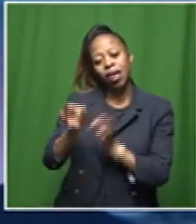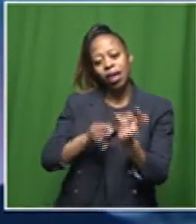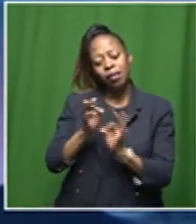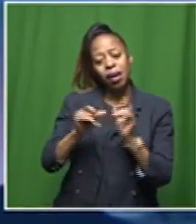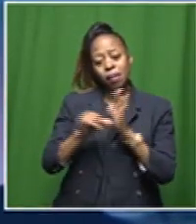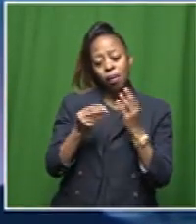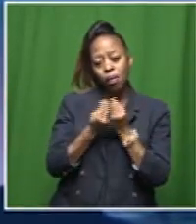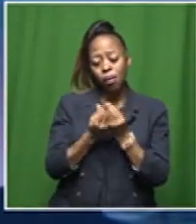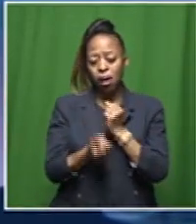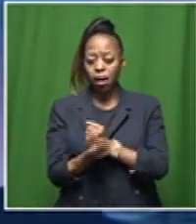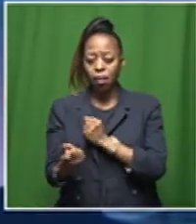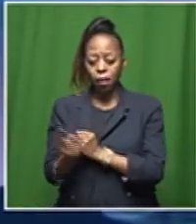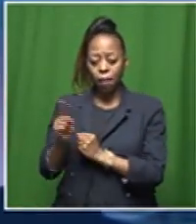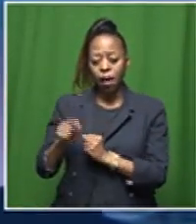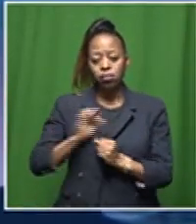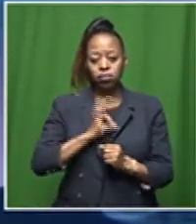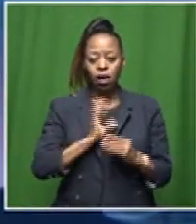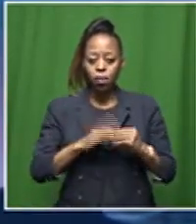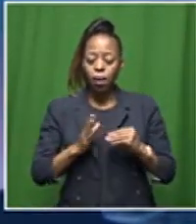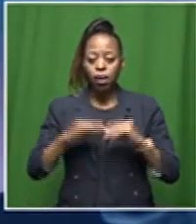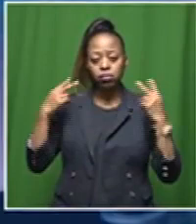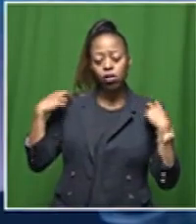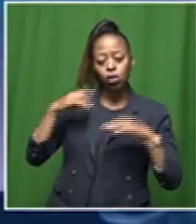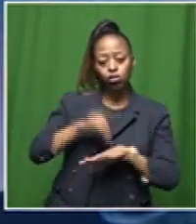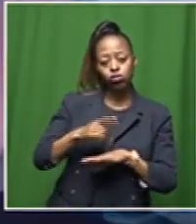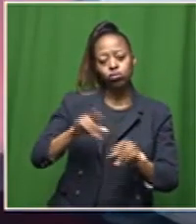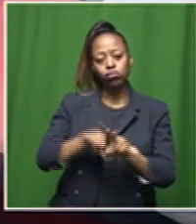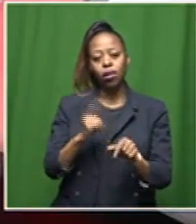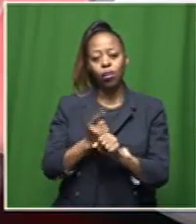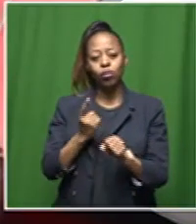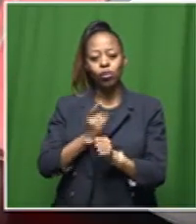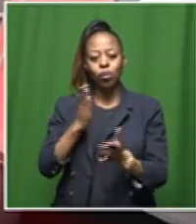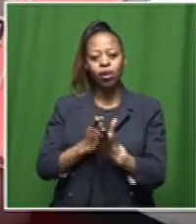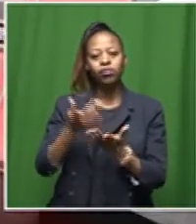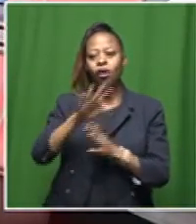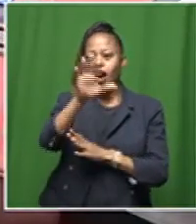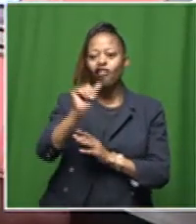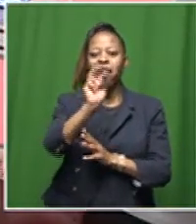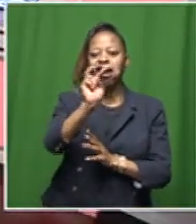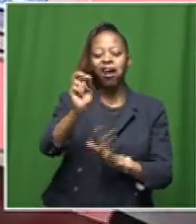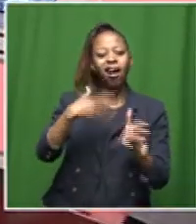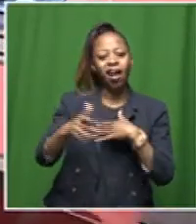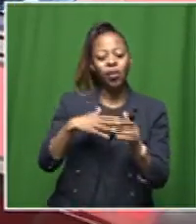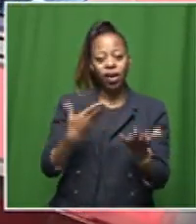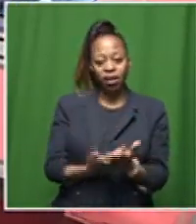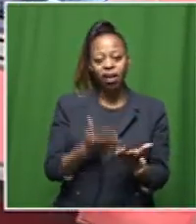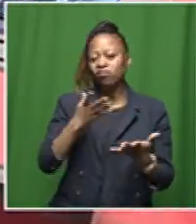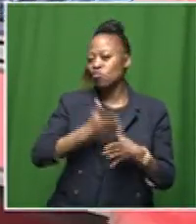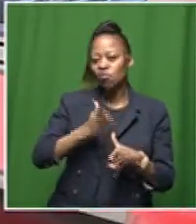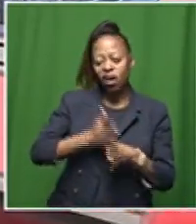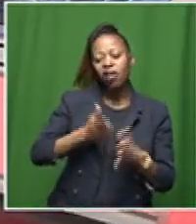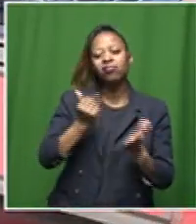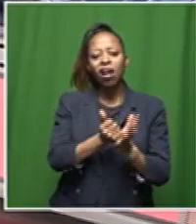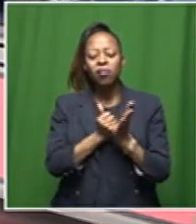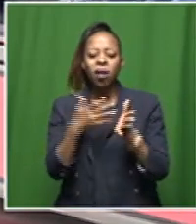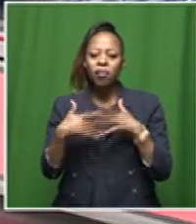be done by healthcare professionals and, of course, making sure that we live in a borderless state, I guess, where healthcare professionals can practice and, of course, help out where